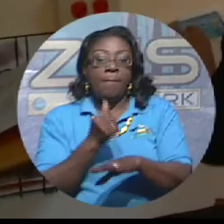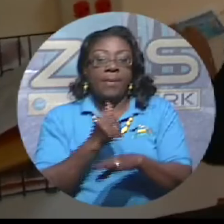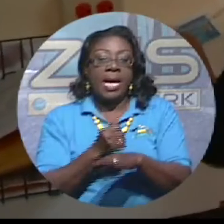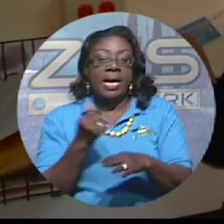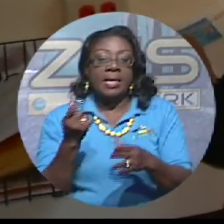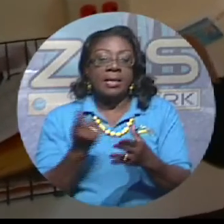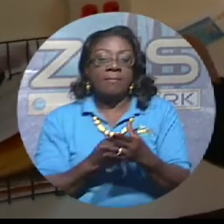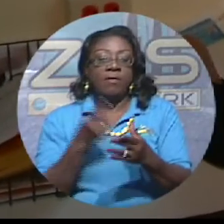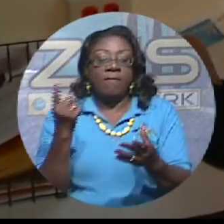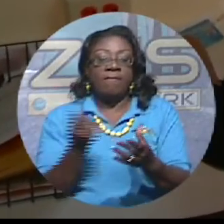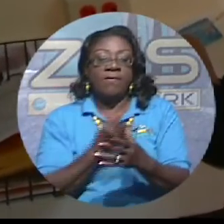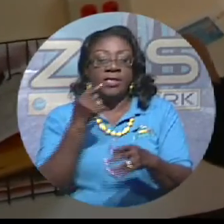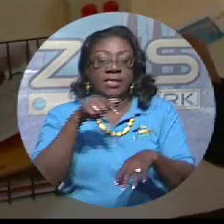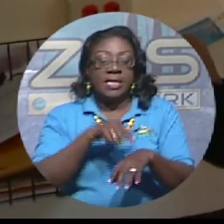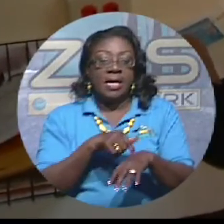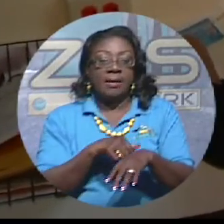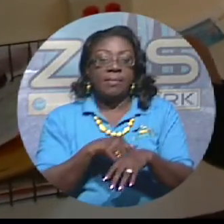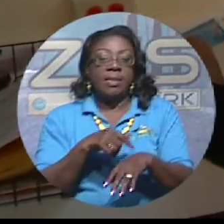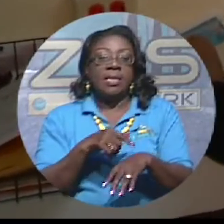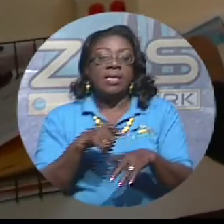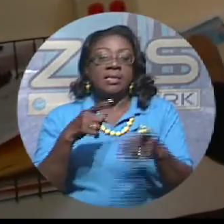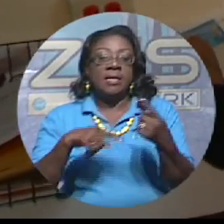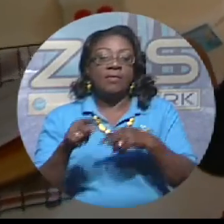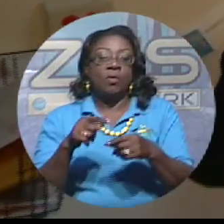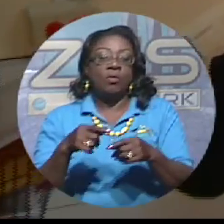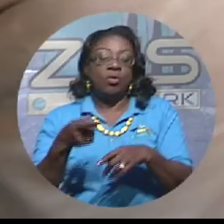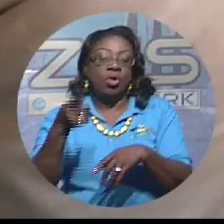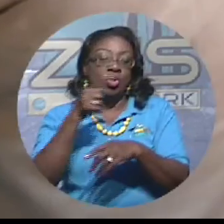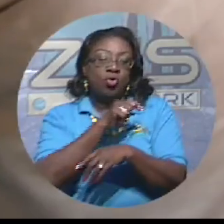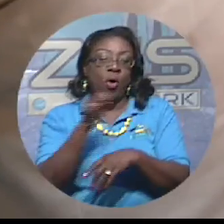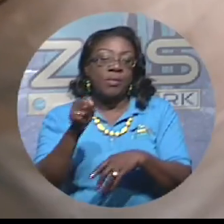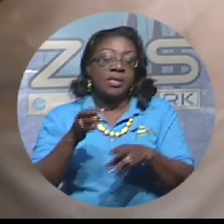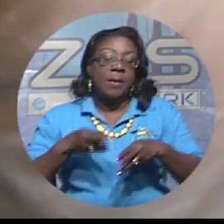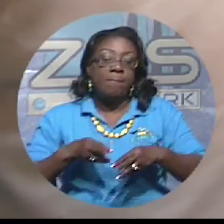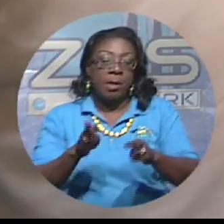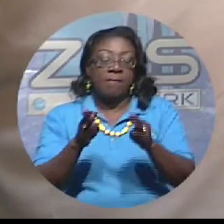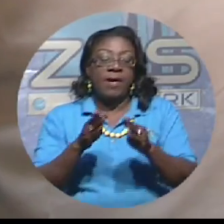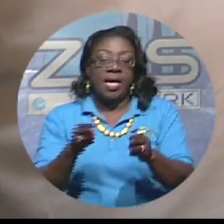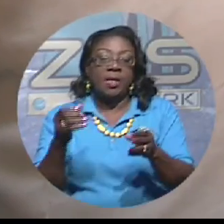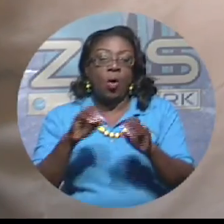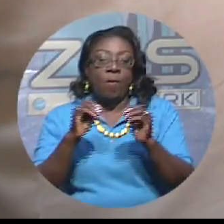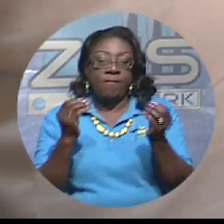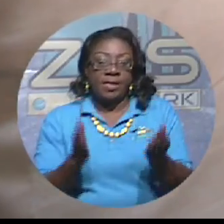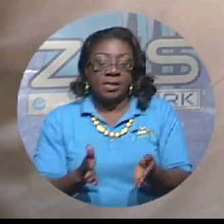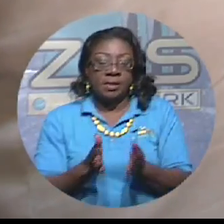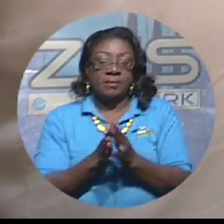the Thompson Boulevard location. There are over 60,000 persons without an e-passport.